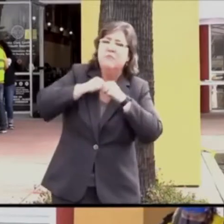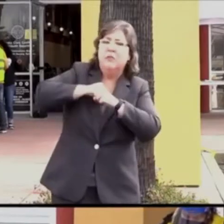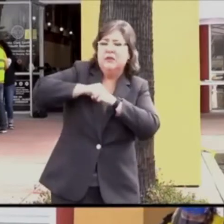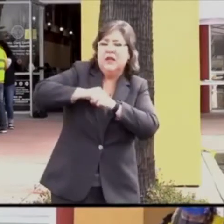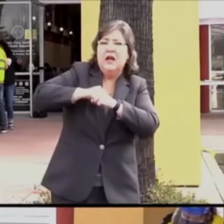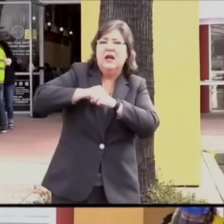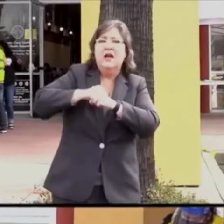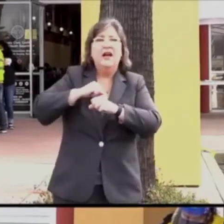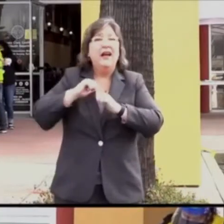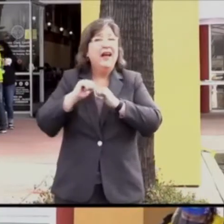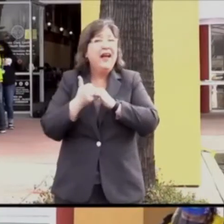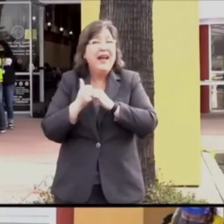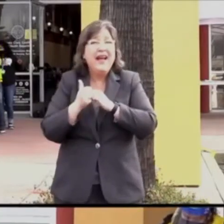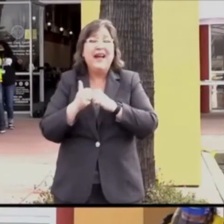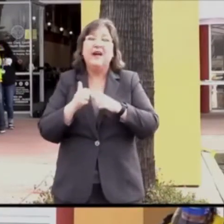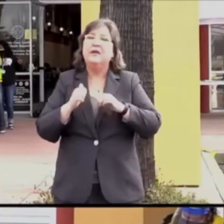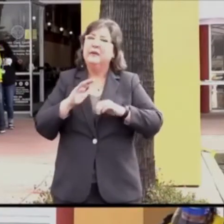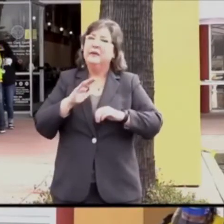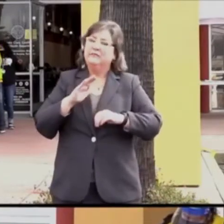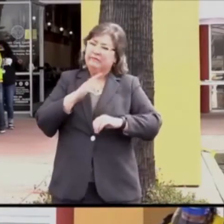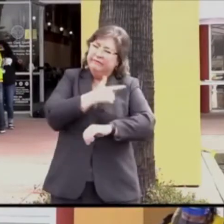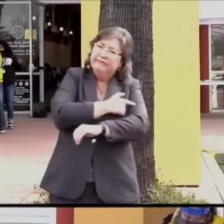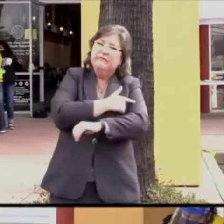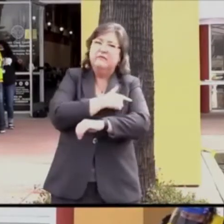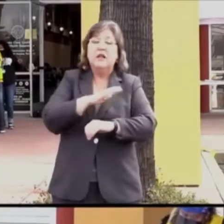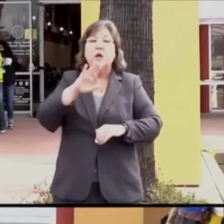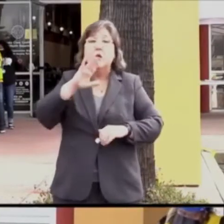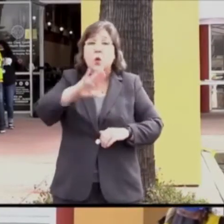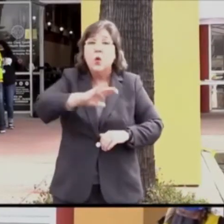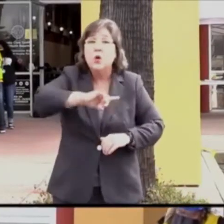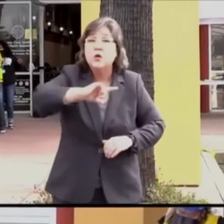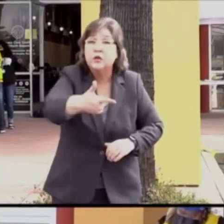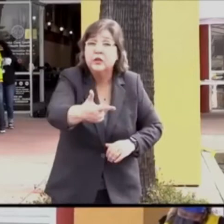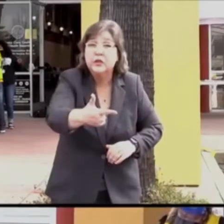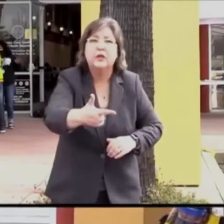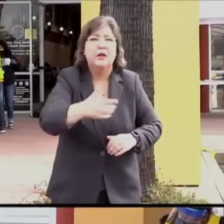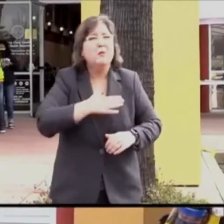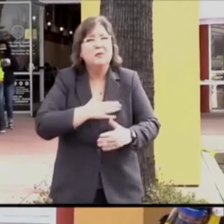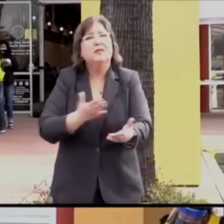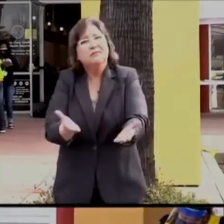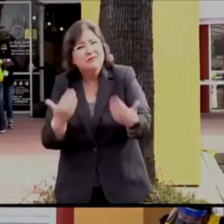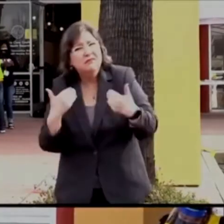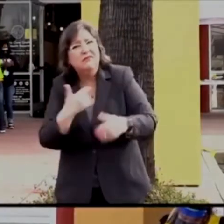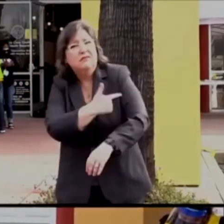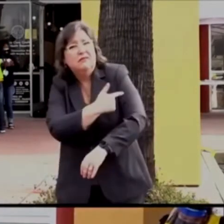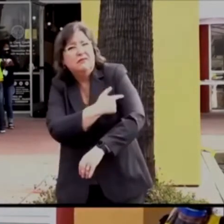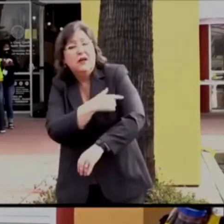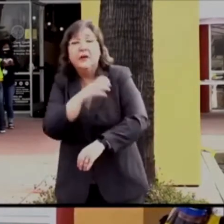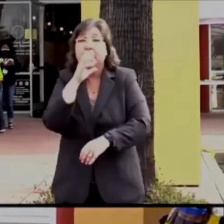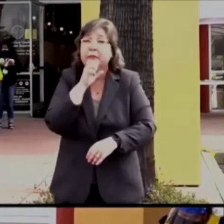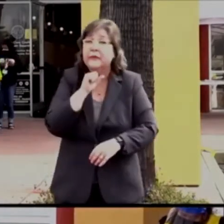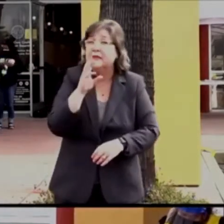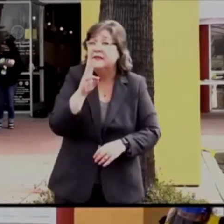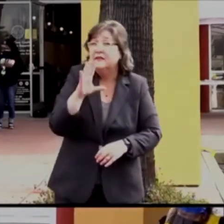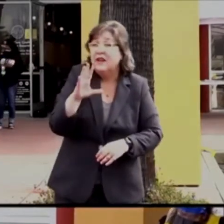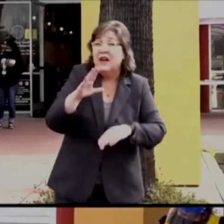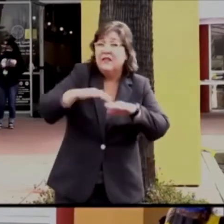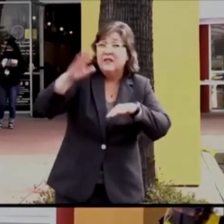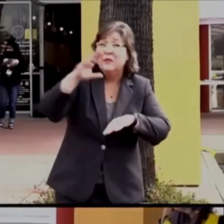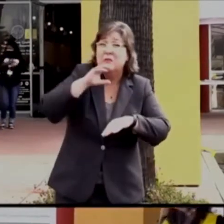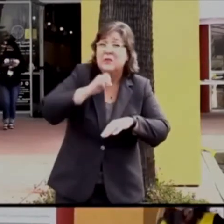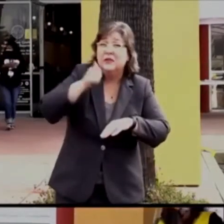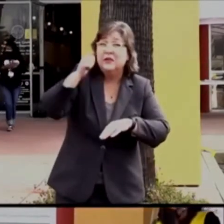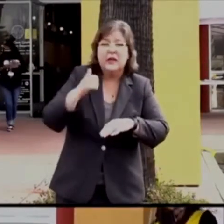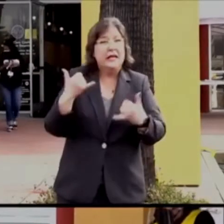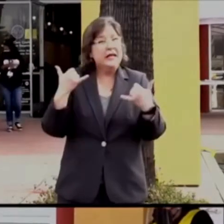65 and older, now is your turn. You can come to our new pop-up locations, or you can visit secfreevax.org to book